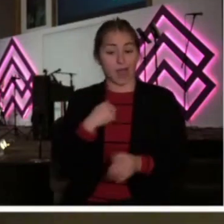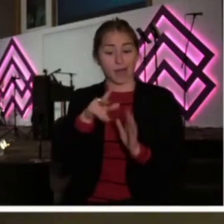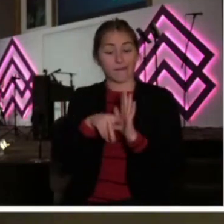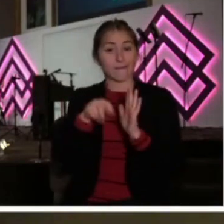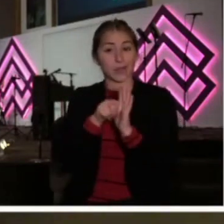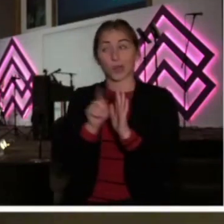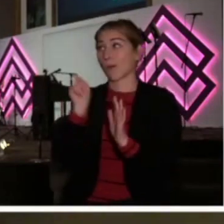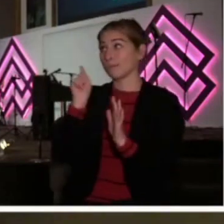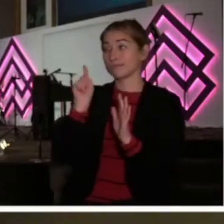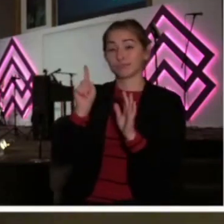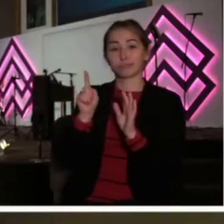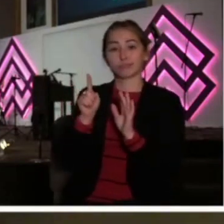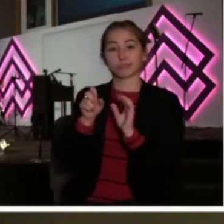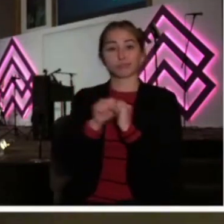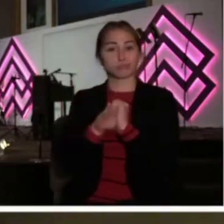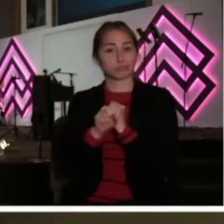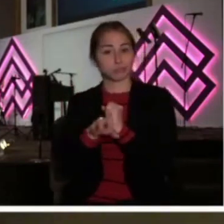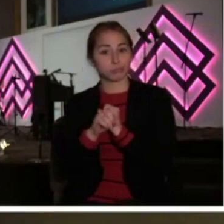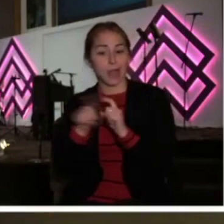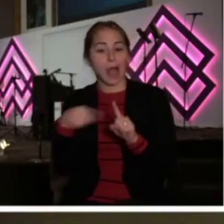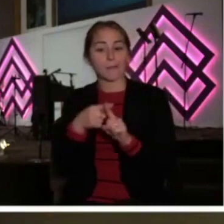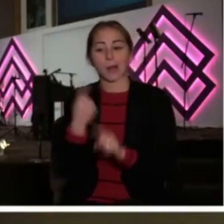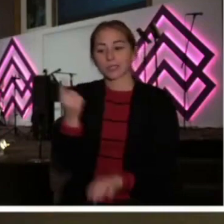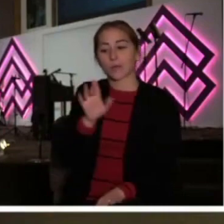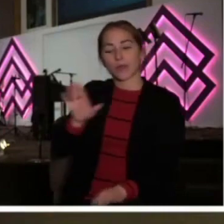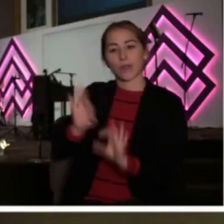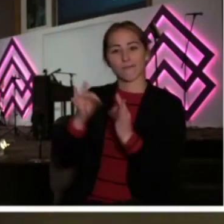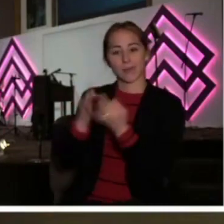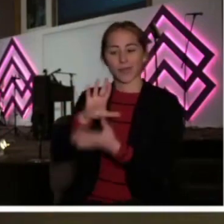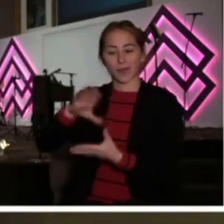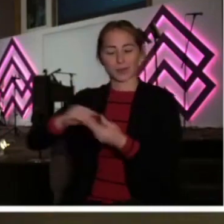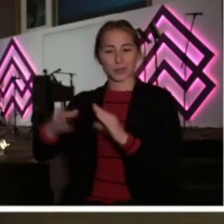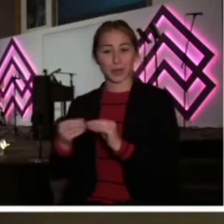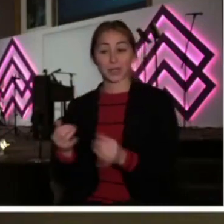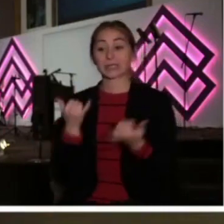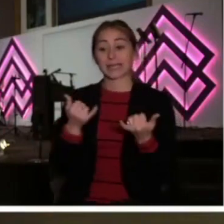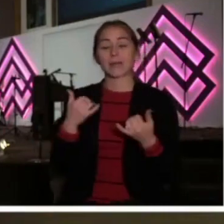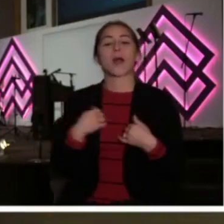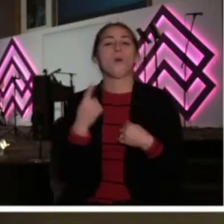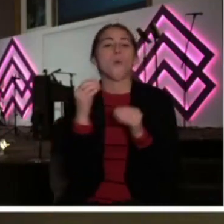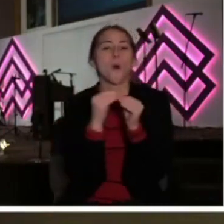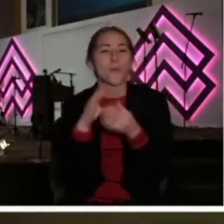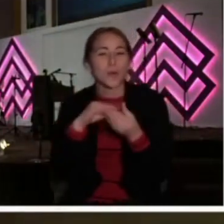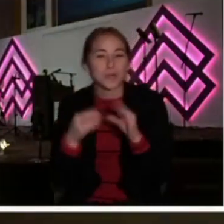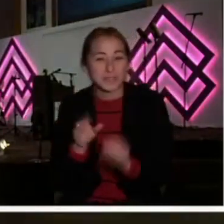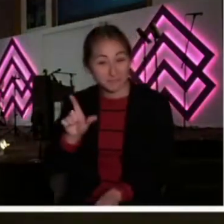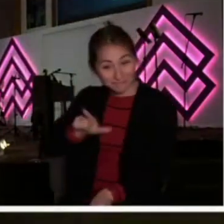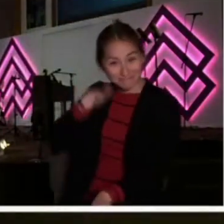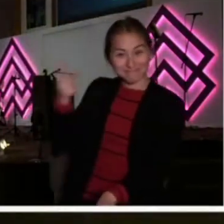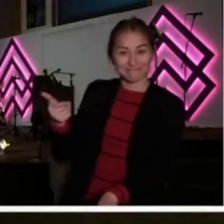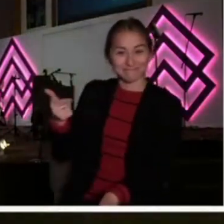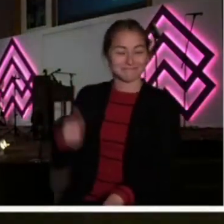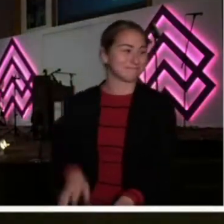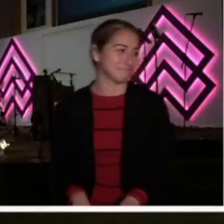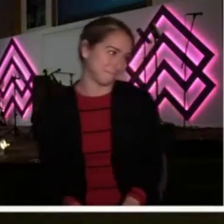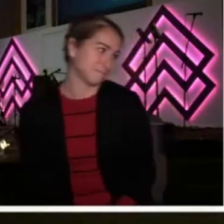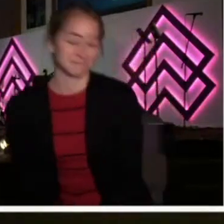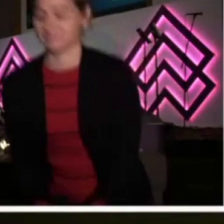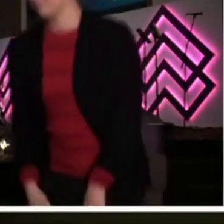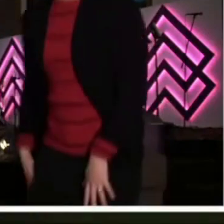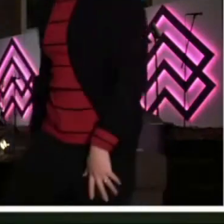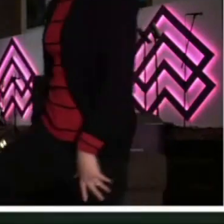church, and it's kind of been a getting to know you section. And so would you please turn your attention to the screen as we get to know the Fasulo family.